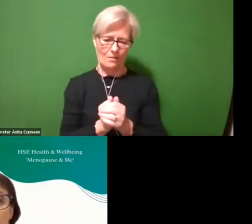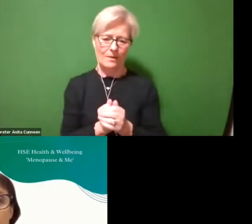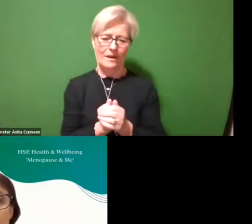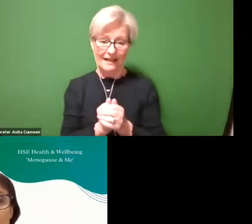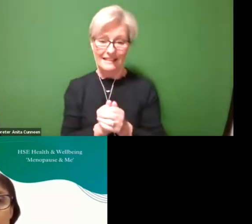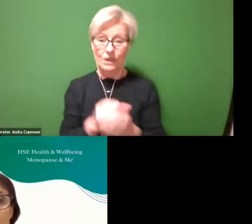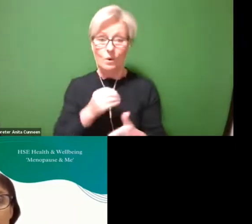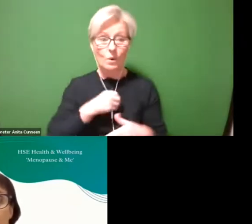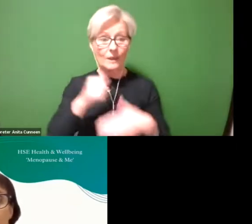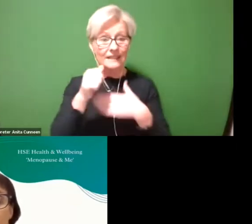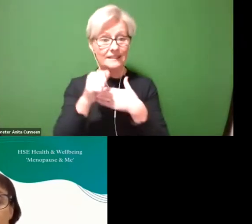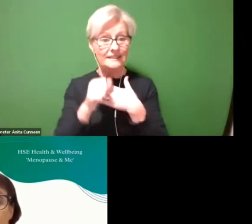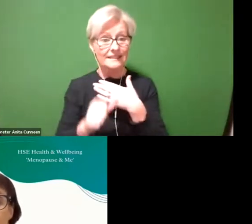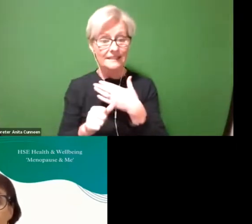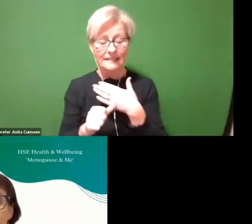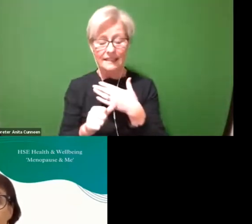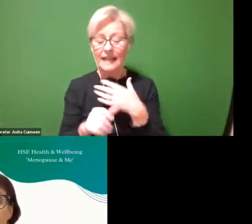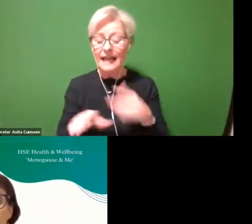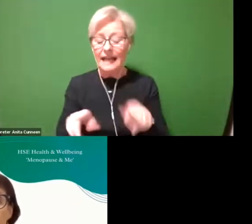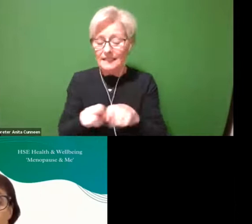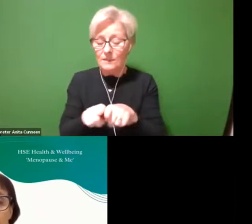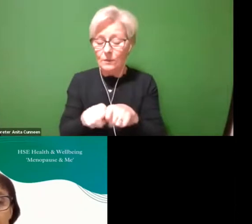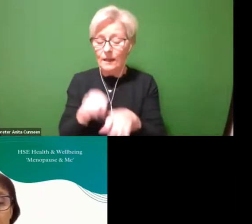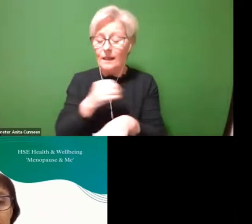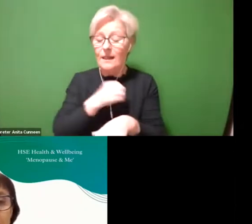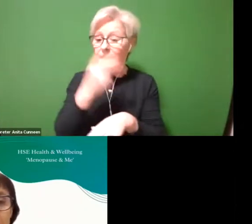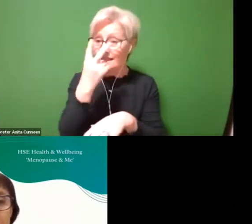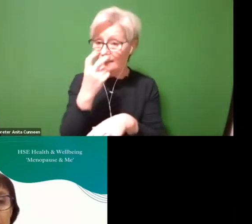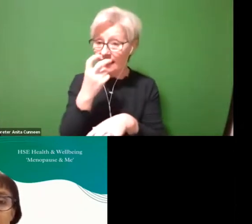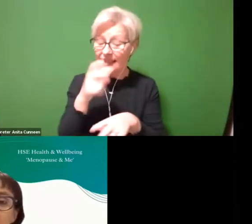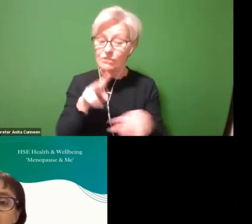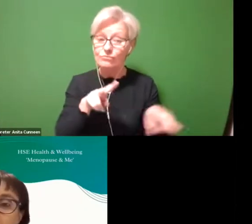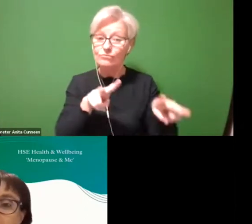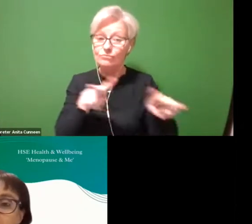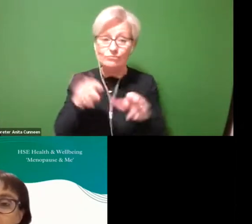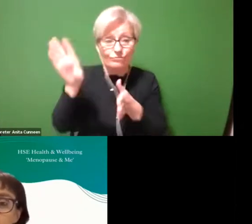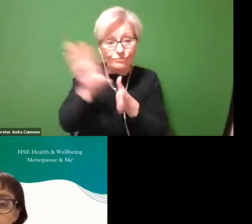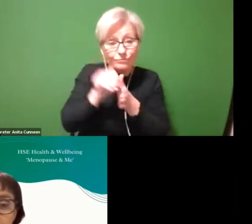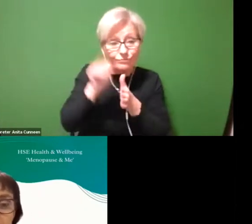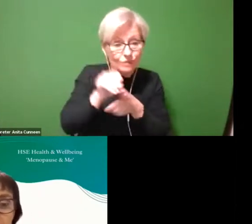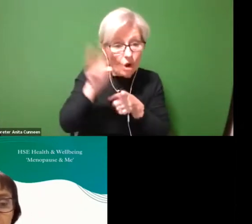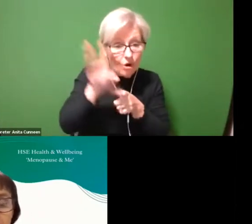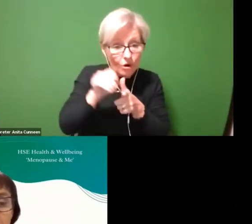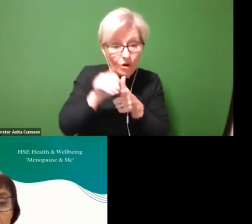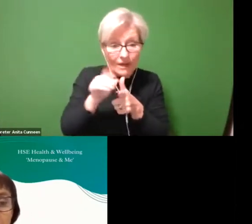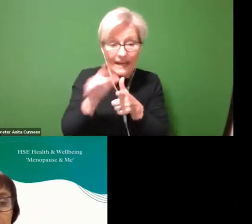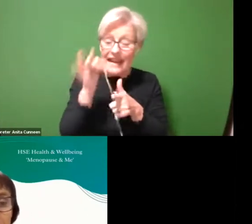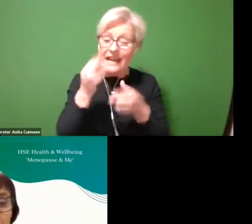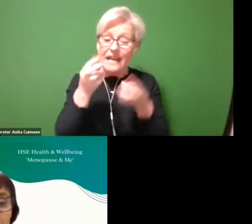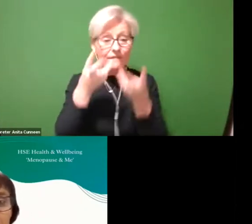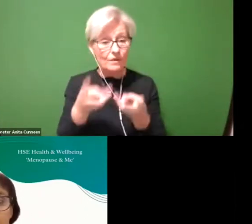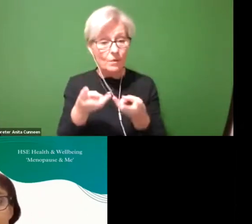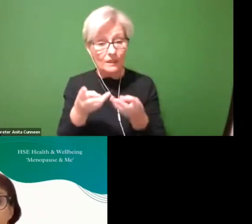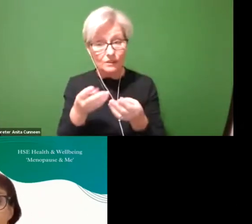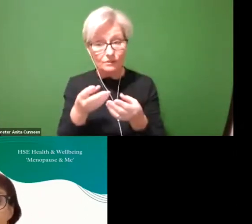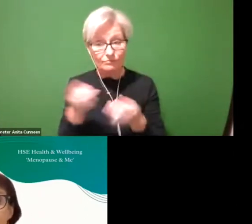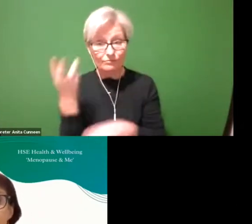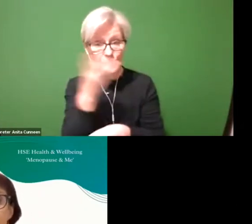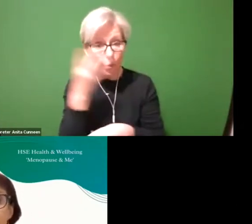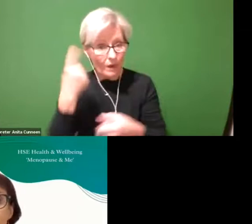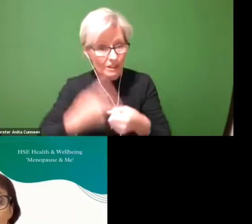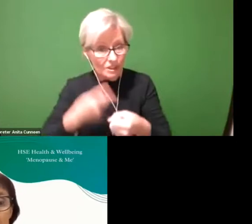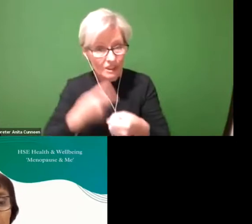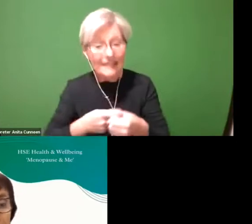has been recorded. So if any of you want to watch back on any of the presentations, just in case there's detail you missed, you will get the recording in the next